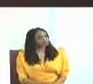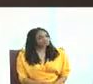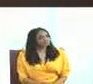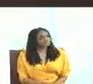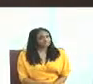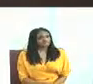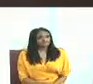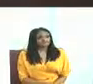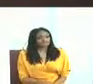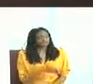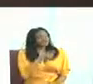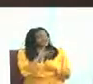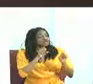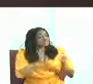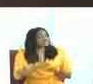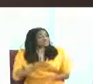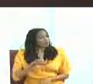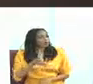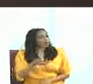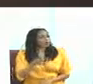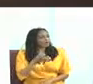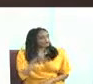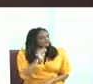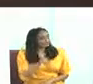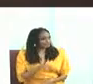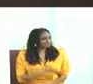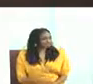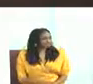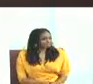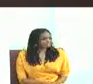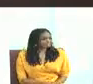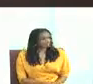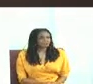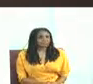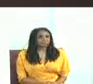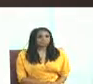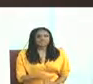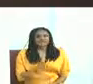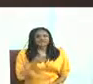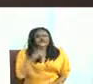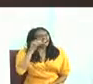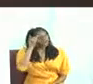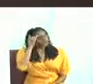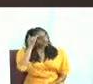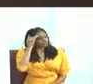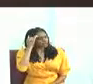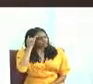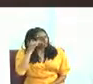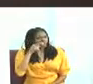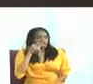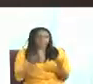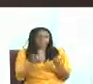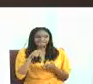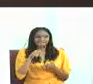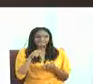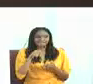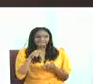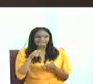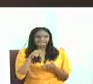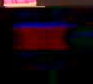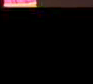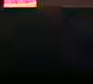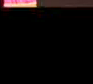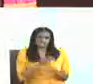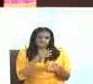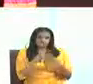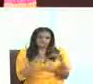So you can weather the storms of life. And I know this may not be the traditional kind of preaching you're used to.